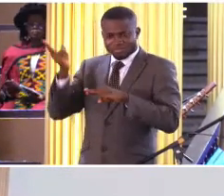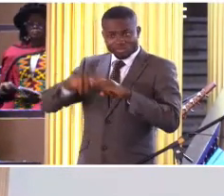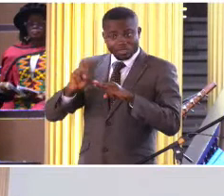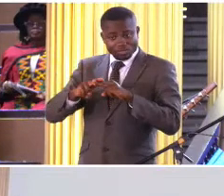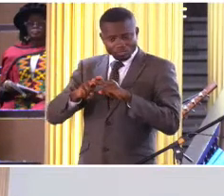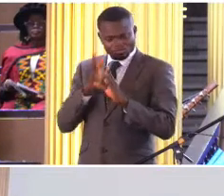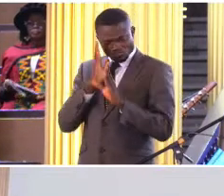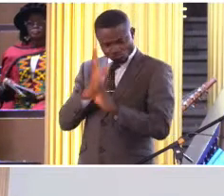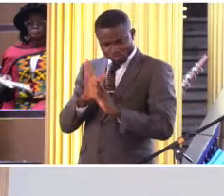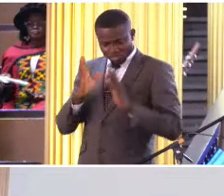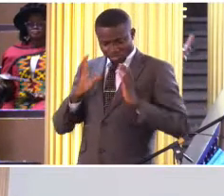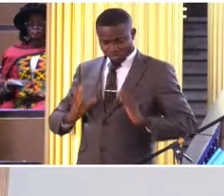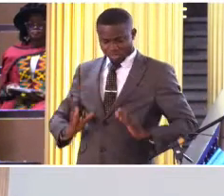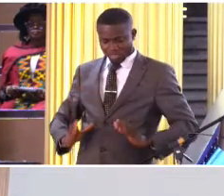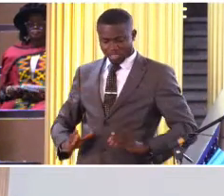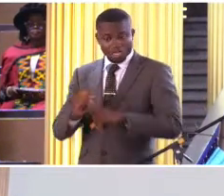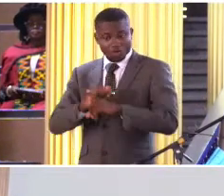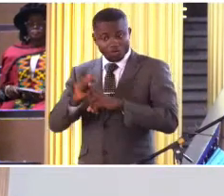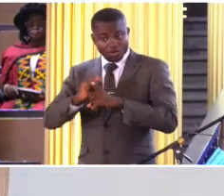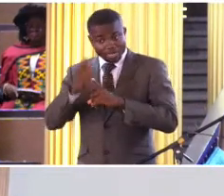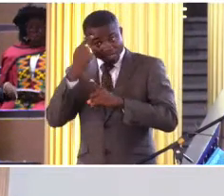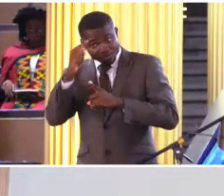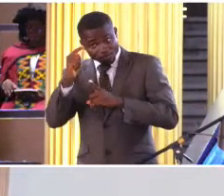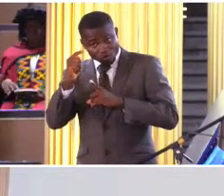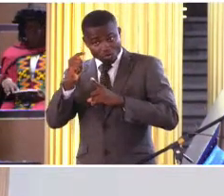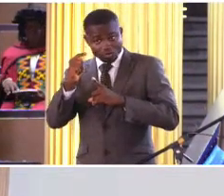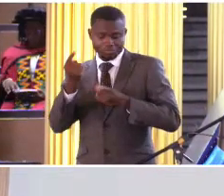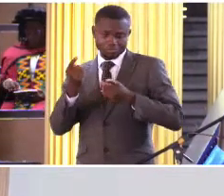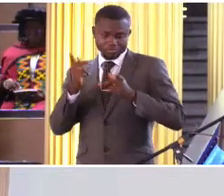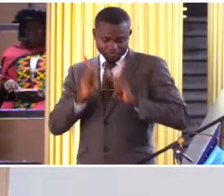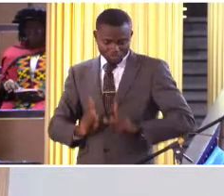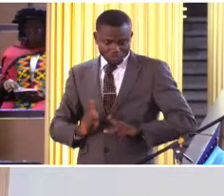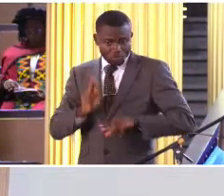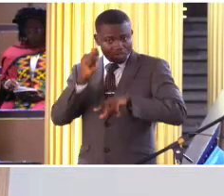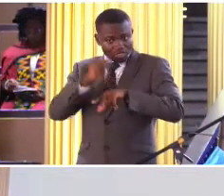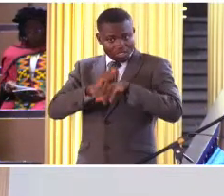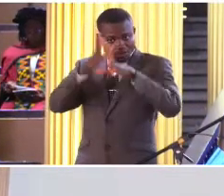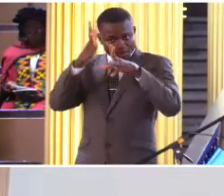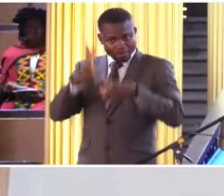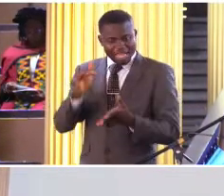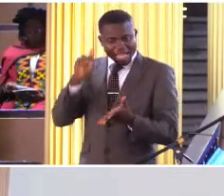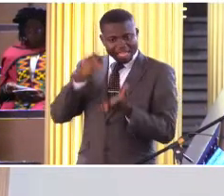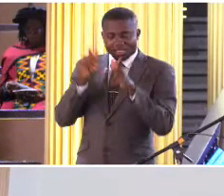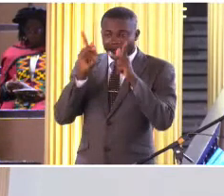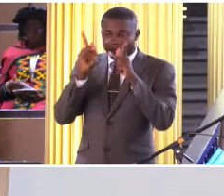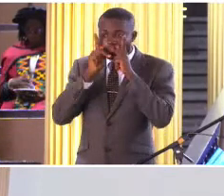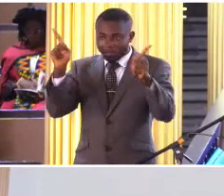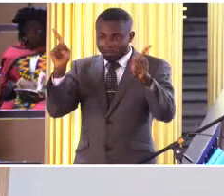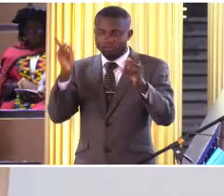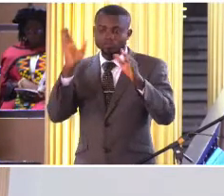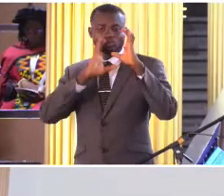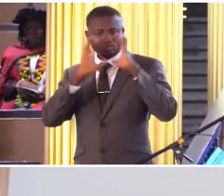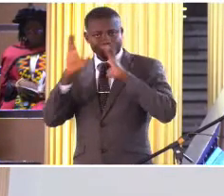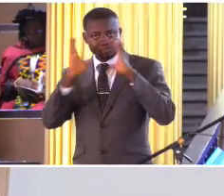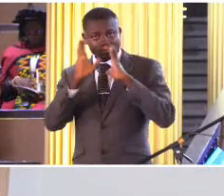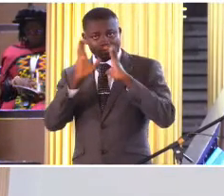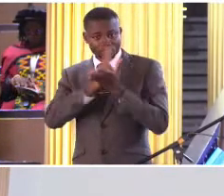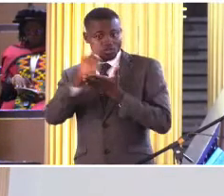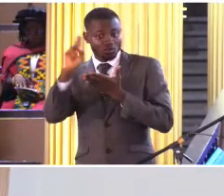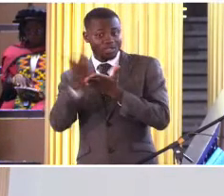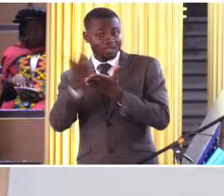training for physiotherapy students. He also established collaborations with the University of Ghana Sports